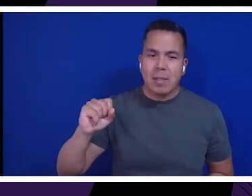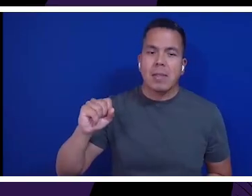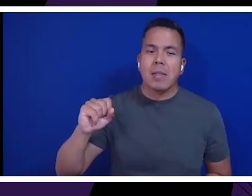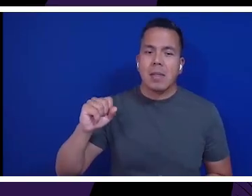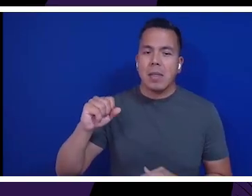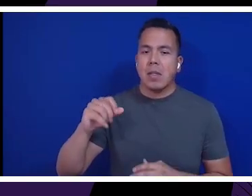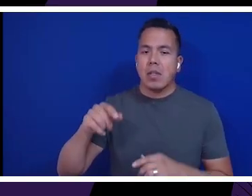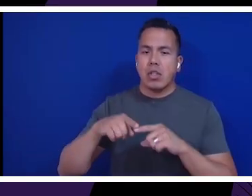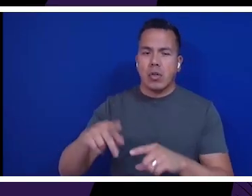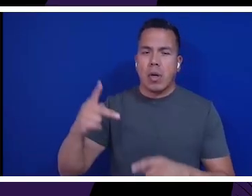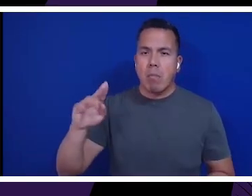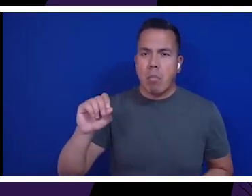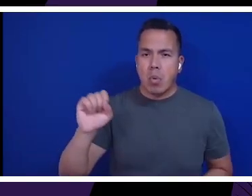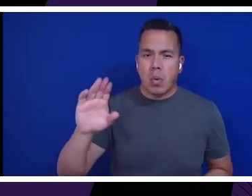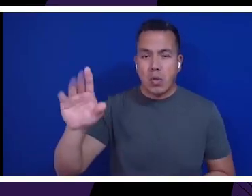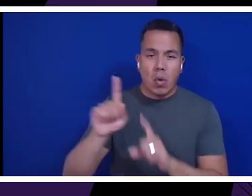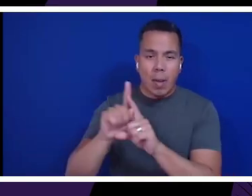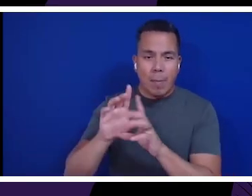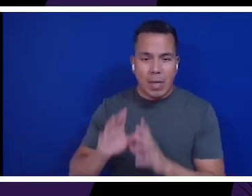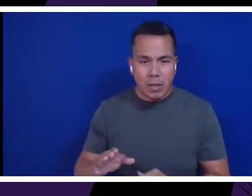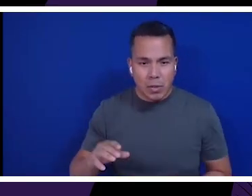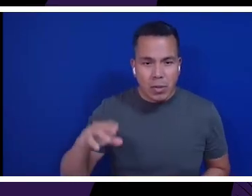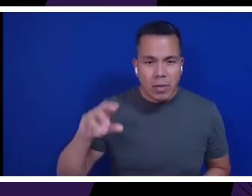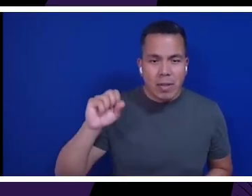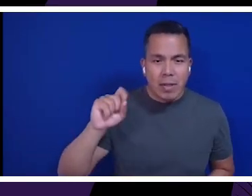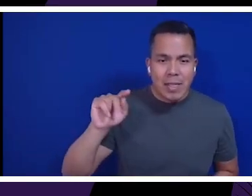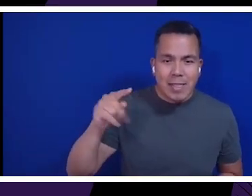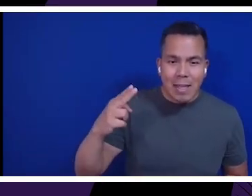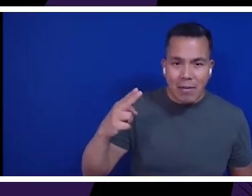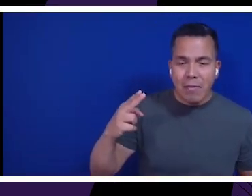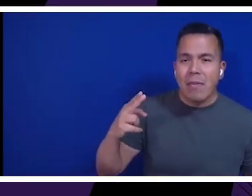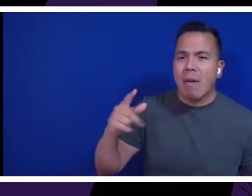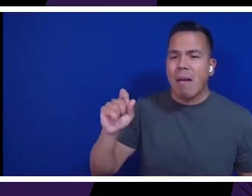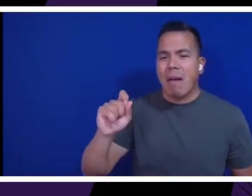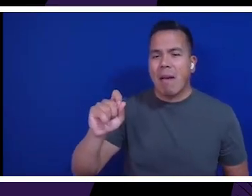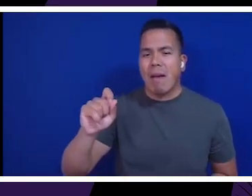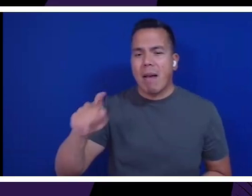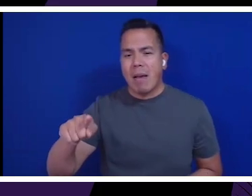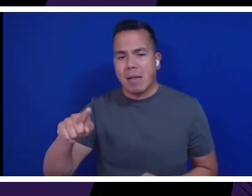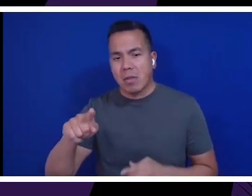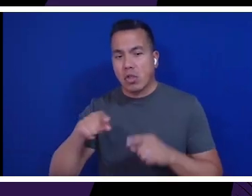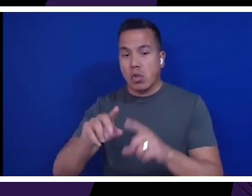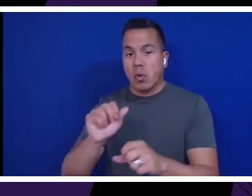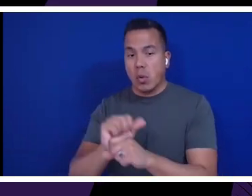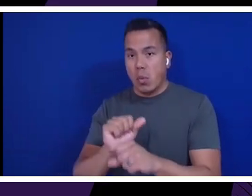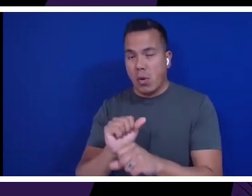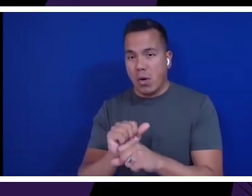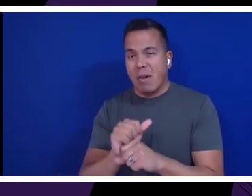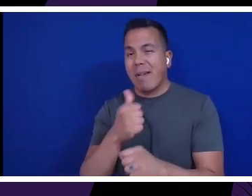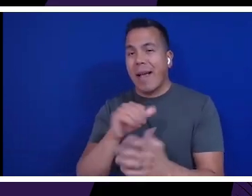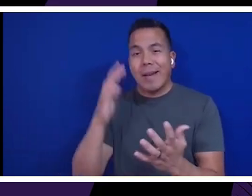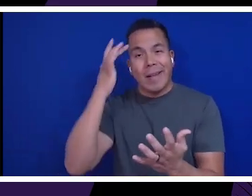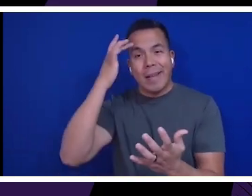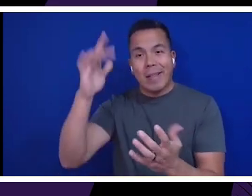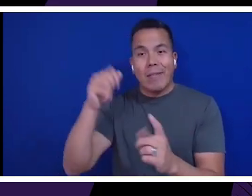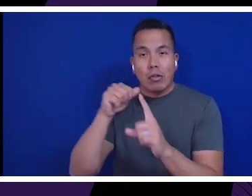mentor, Steph Tervelde, would like to ask, during your work on the P5JS mode, was there any clever trick or